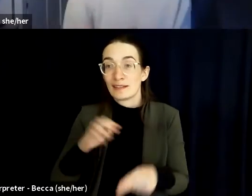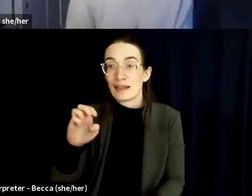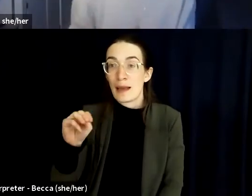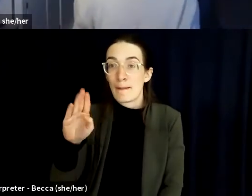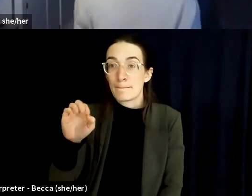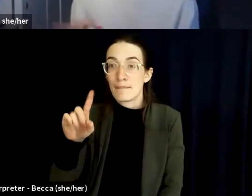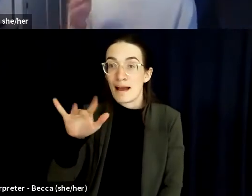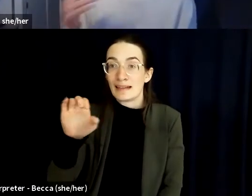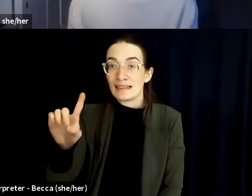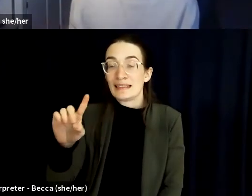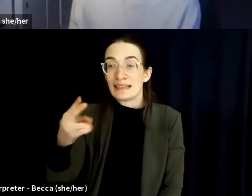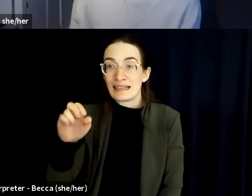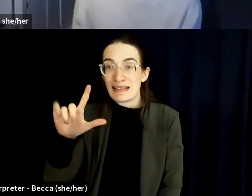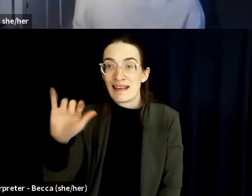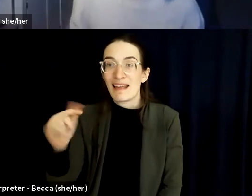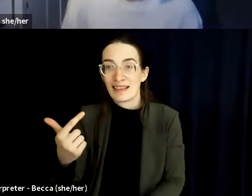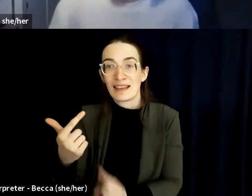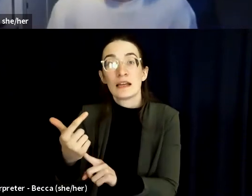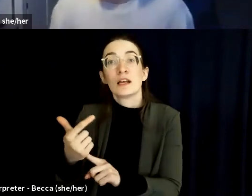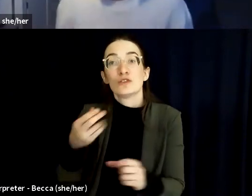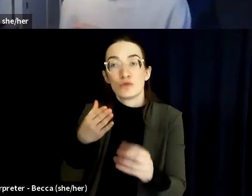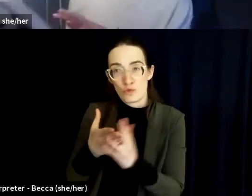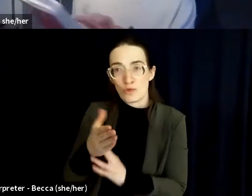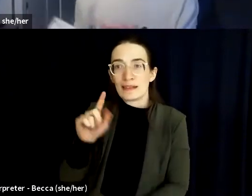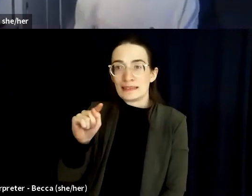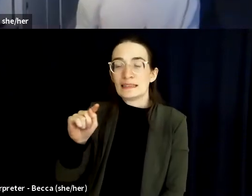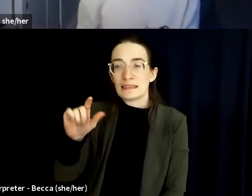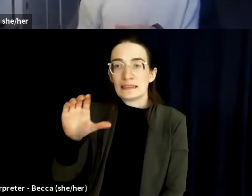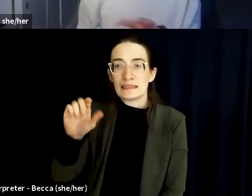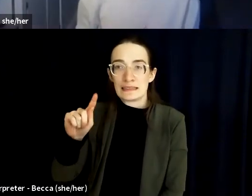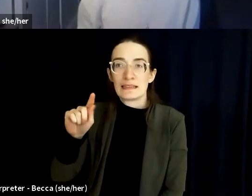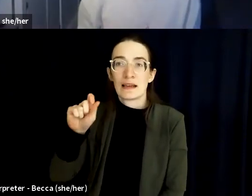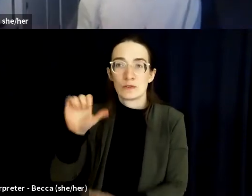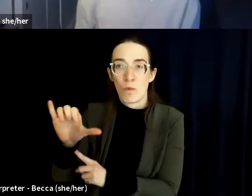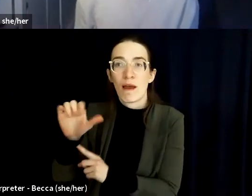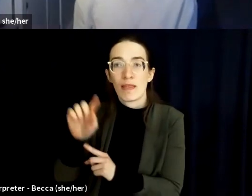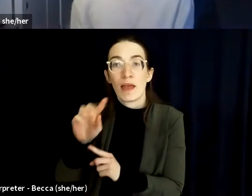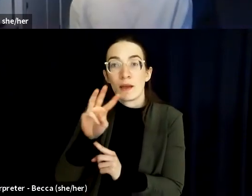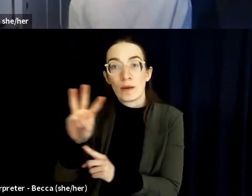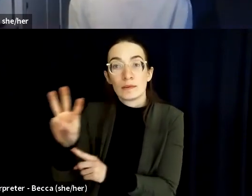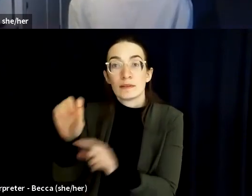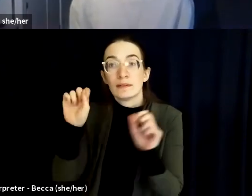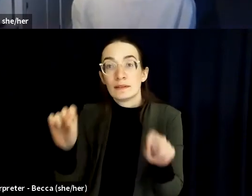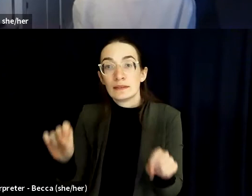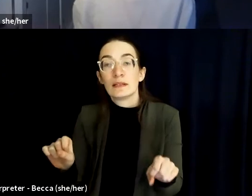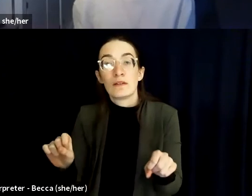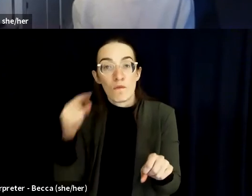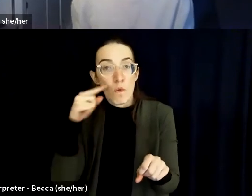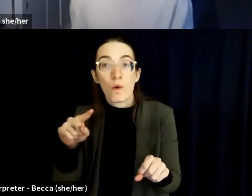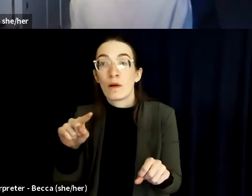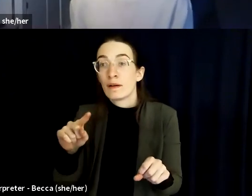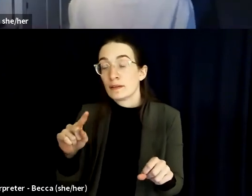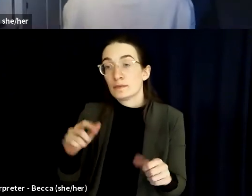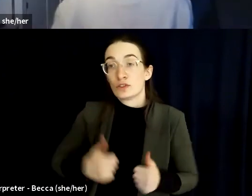through TCTSY, the resource I shared earlier. And it's voices specifically from survivor and facilitators who